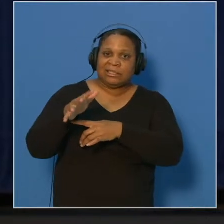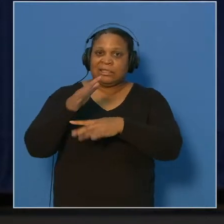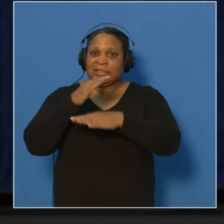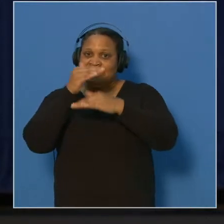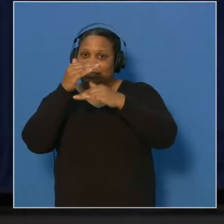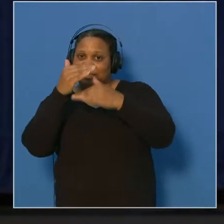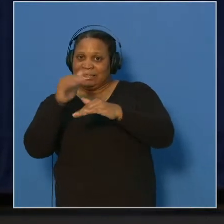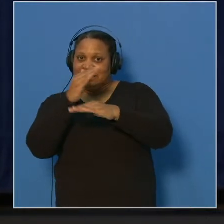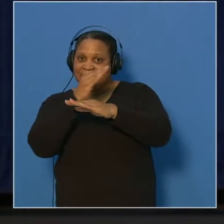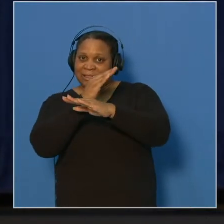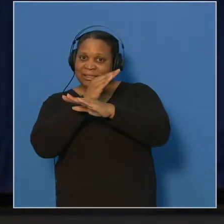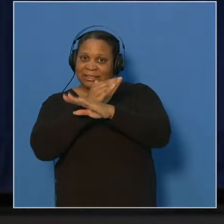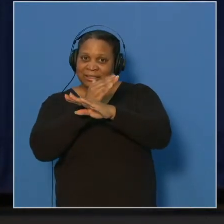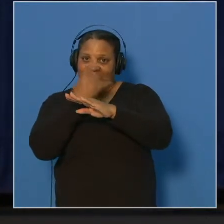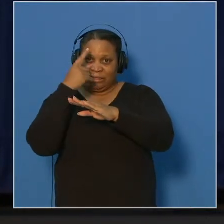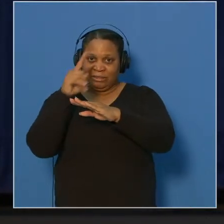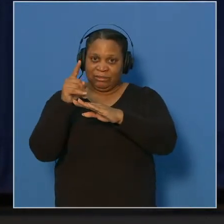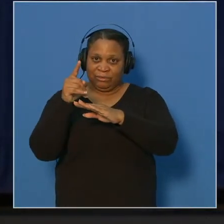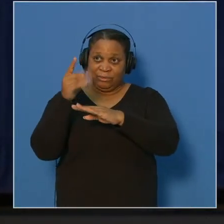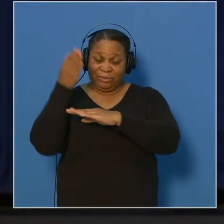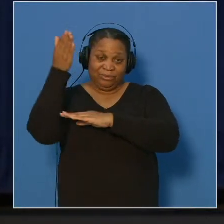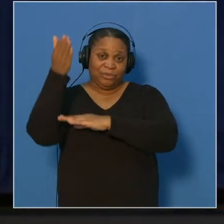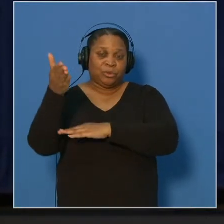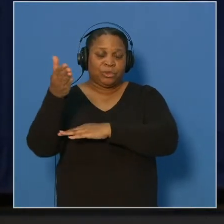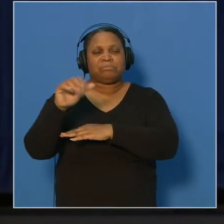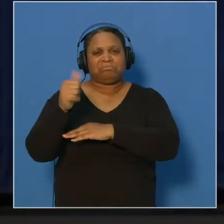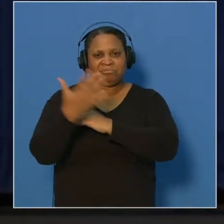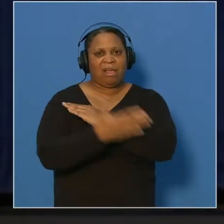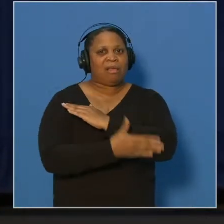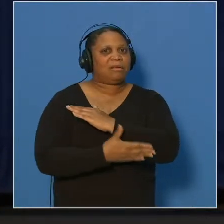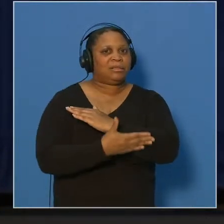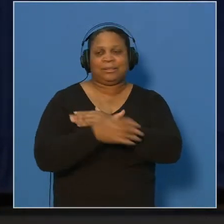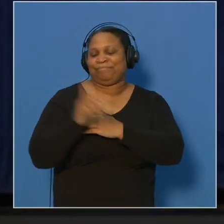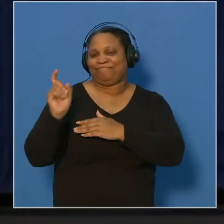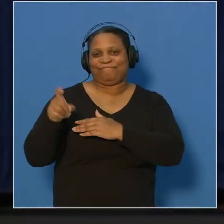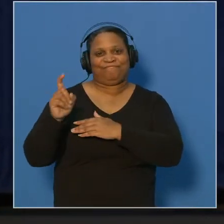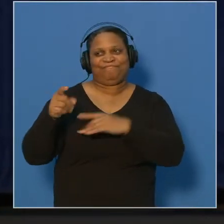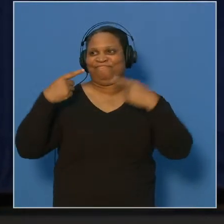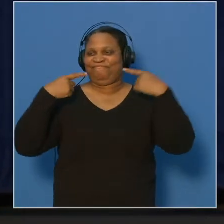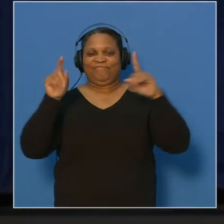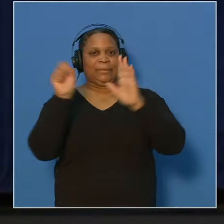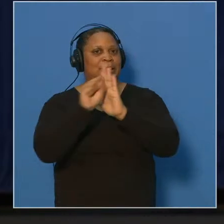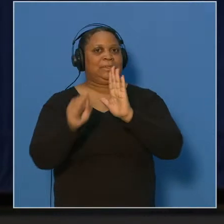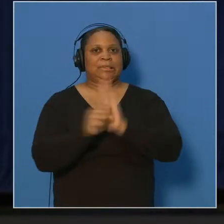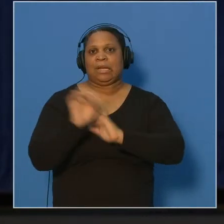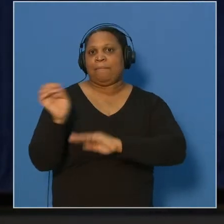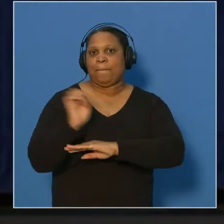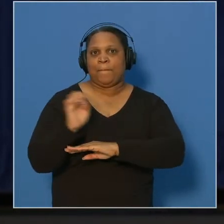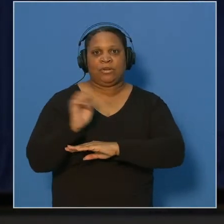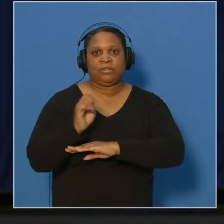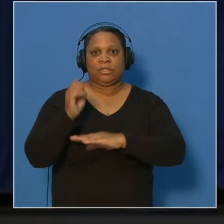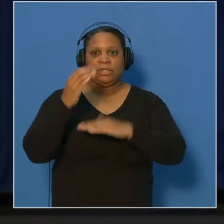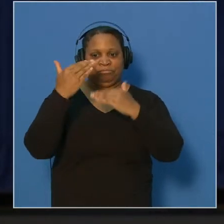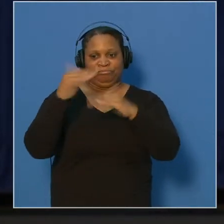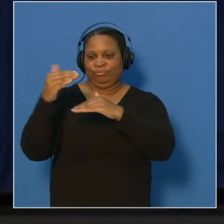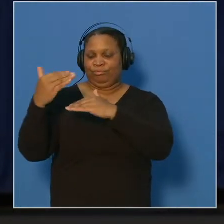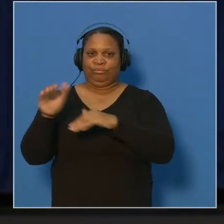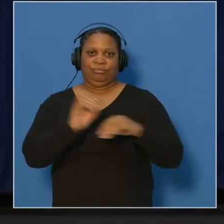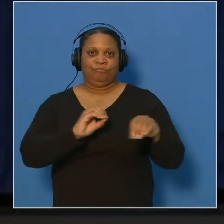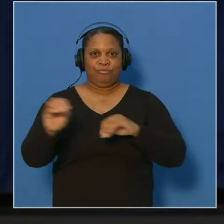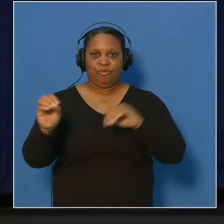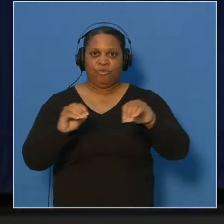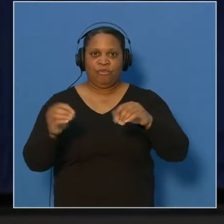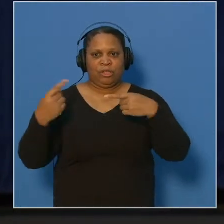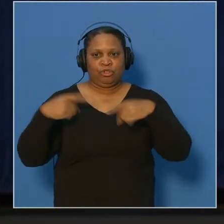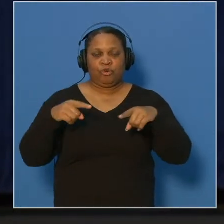the foreseeable future. In other countries, they do not need to declare a state of emergency to restrict movement during a public